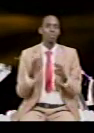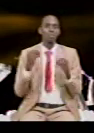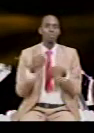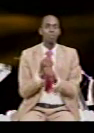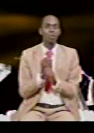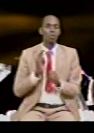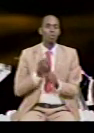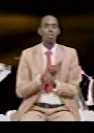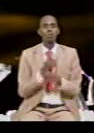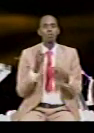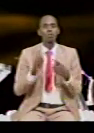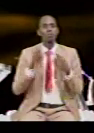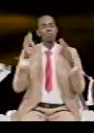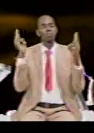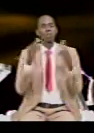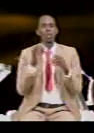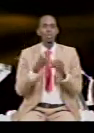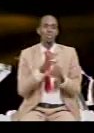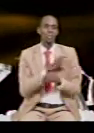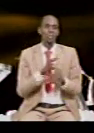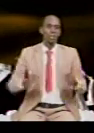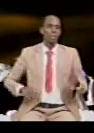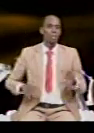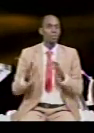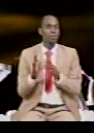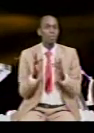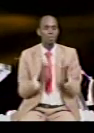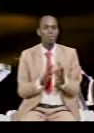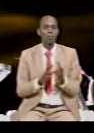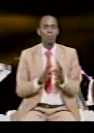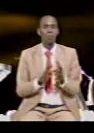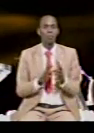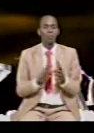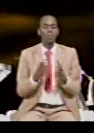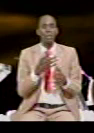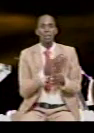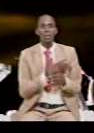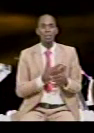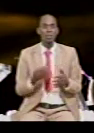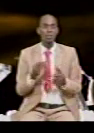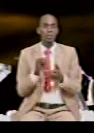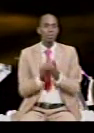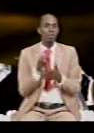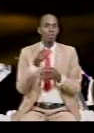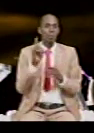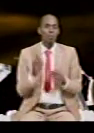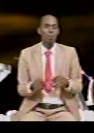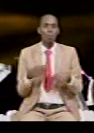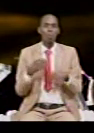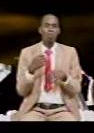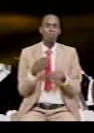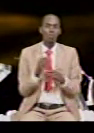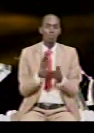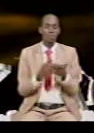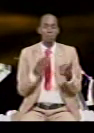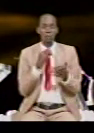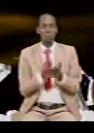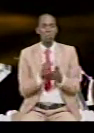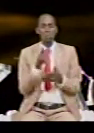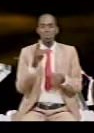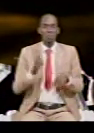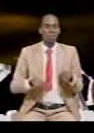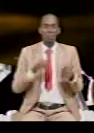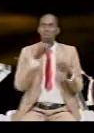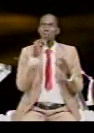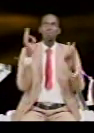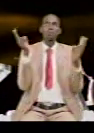So, if somebody is telling us that, oh, you can never triumph in Christ Jesus, you must always be a slave to sin, even though